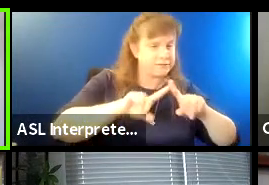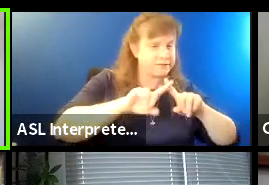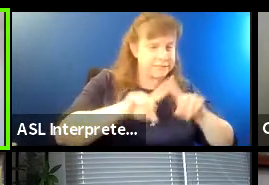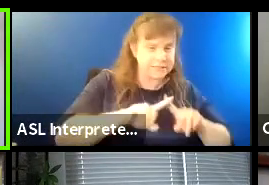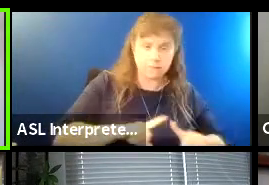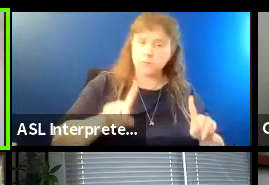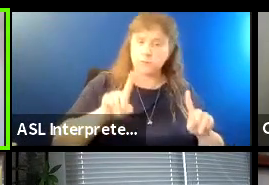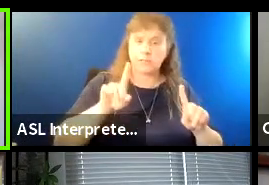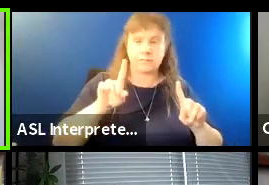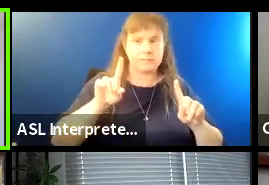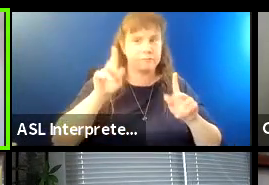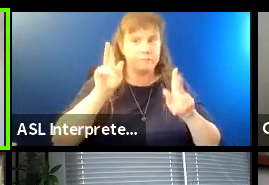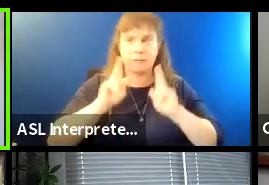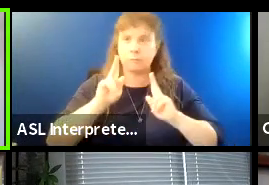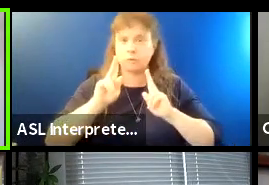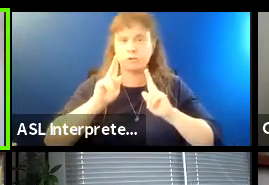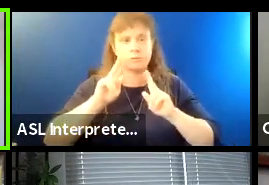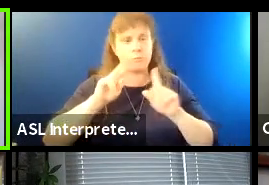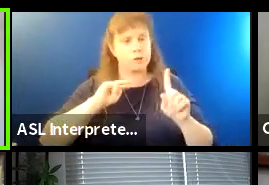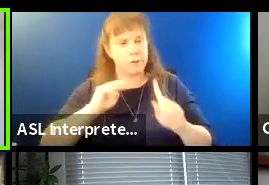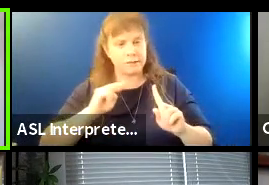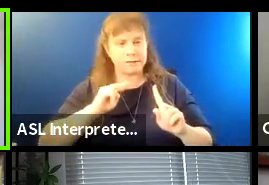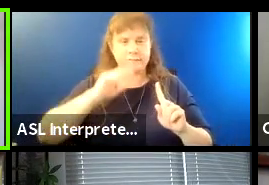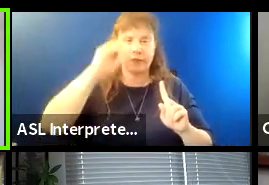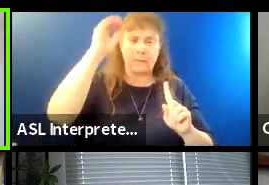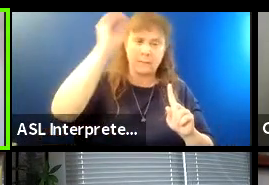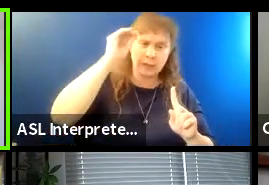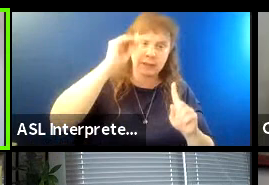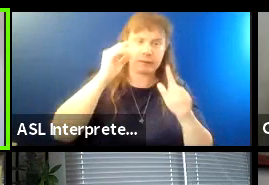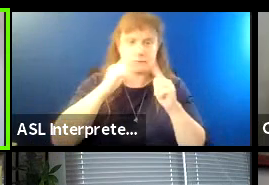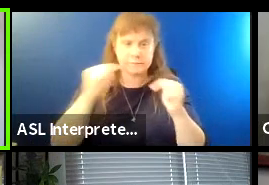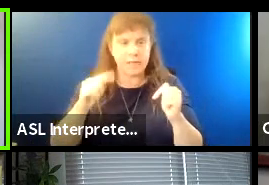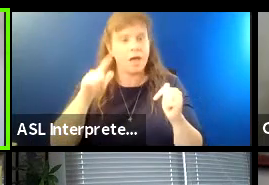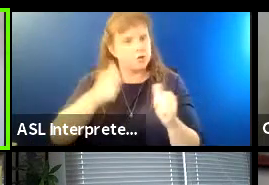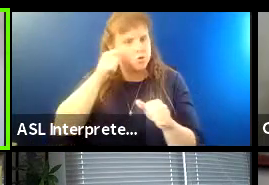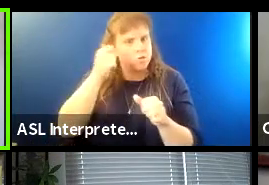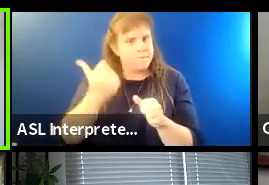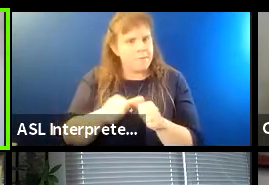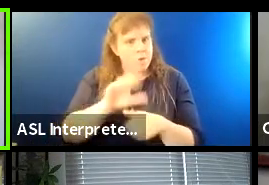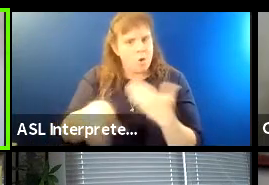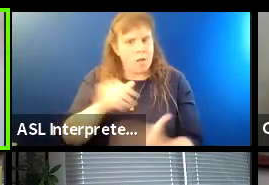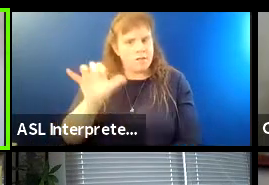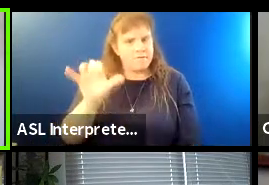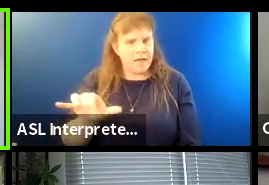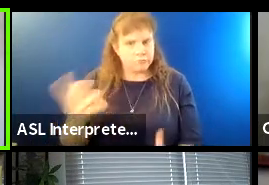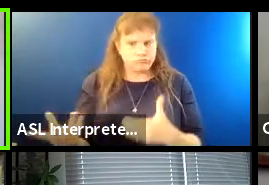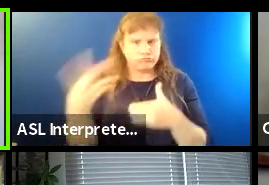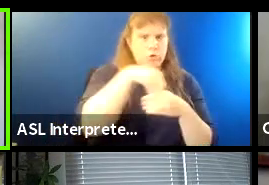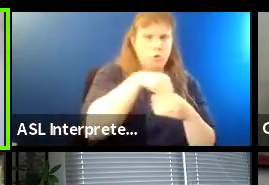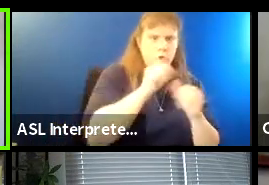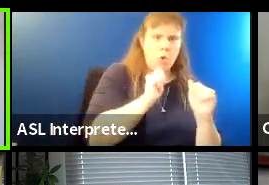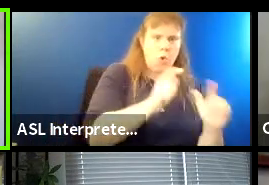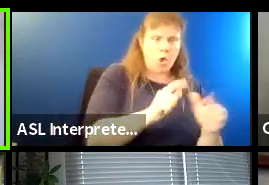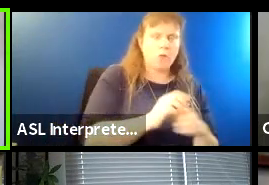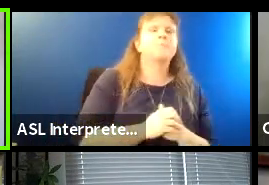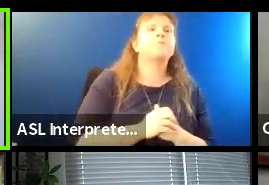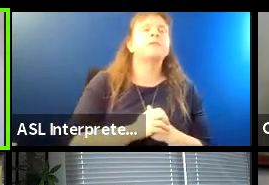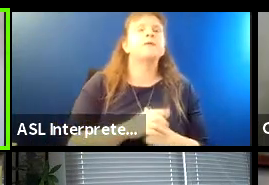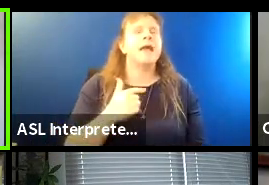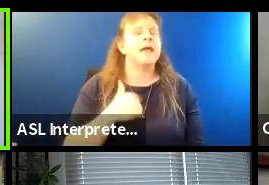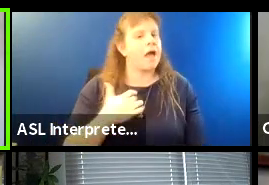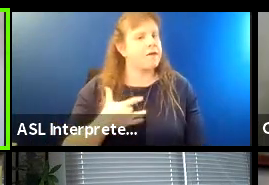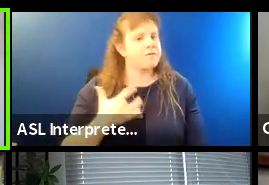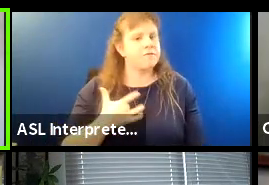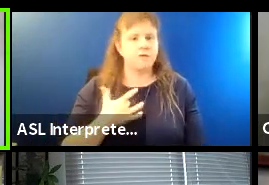forward. And what I was heartened and humbled by was the way in which committee